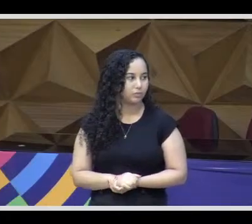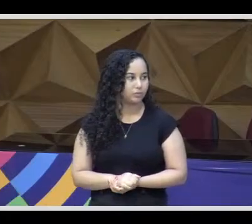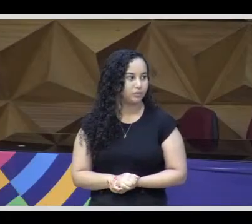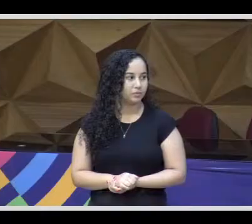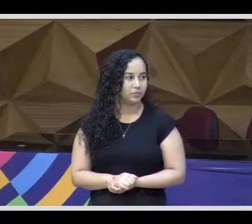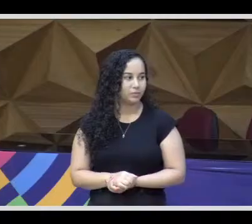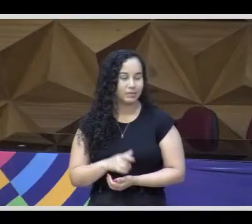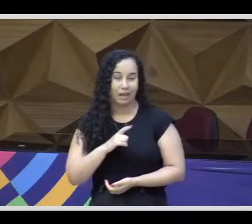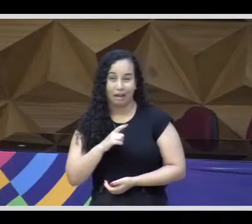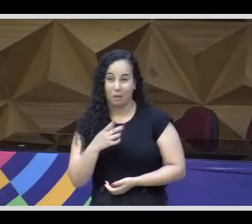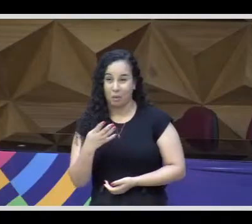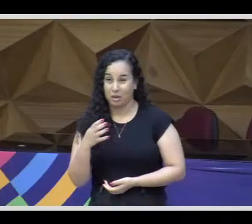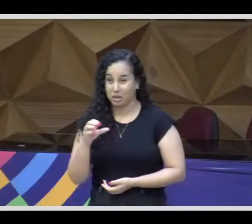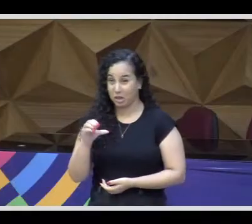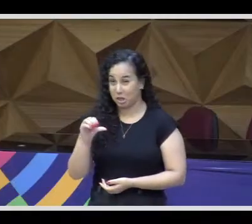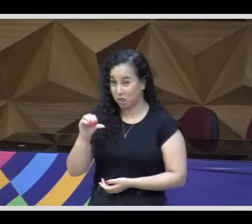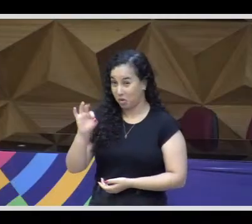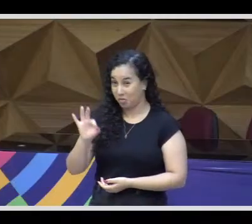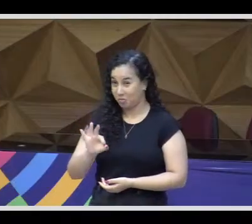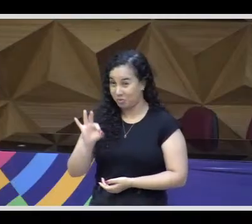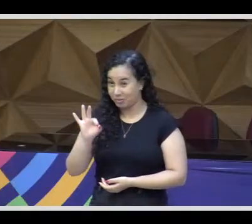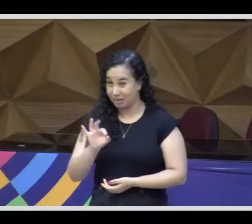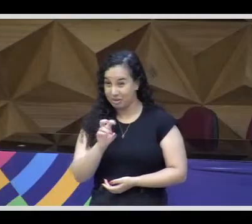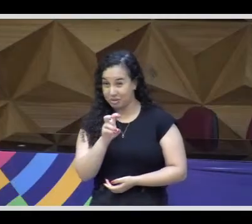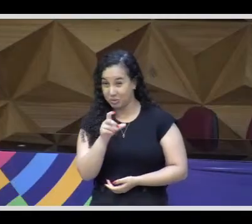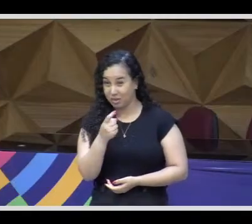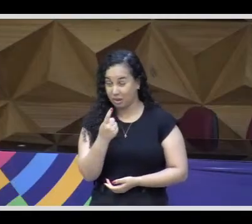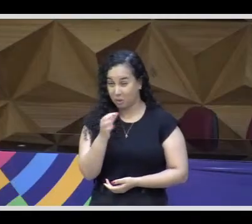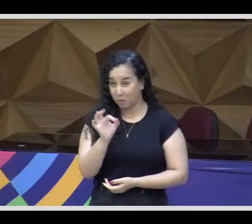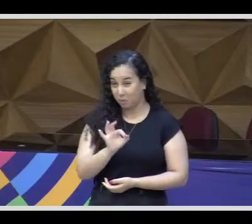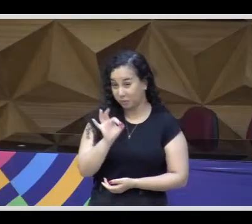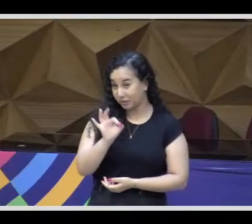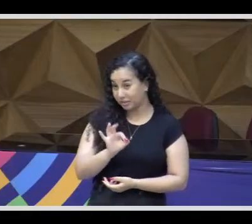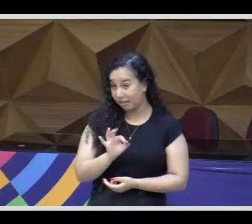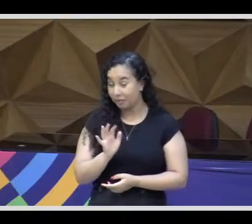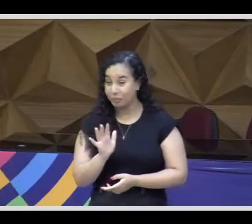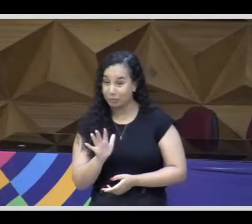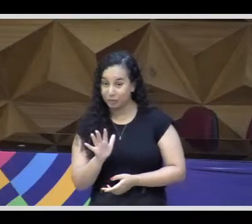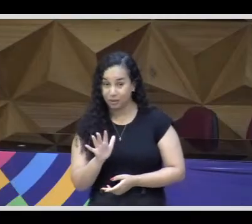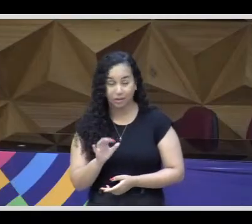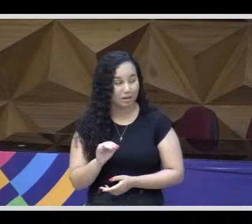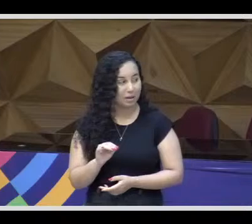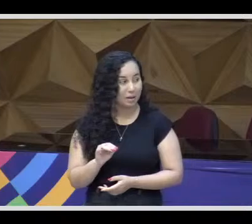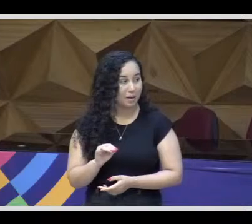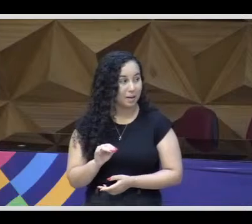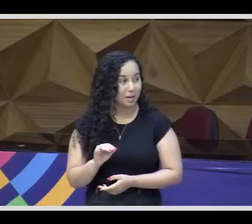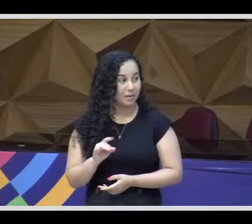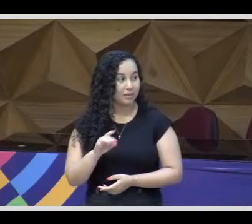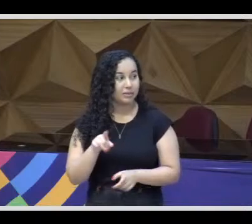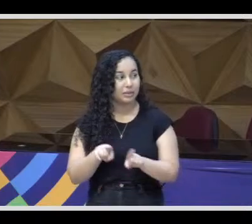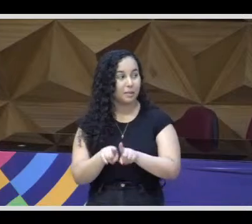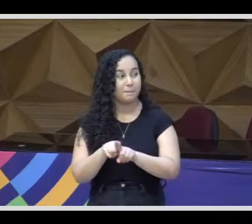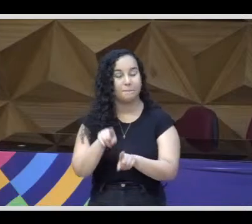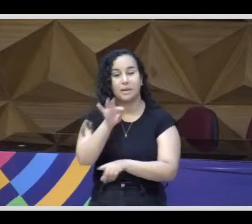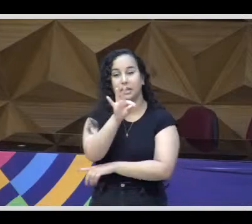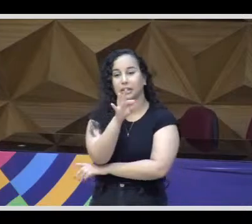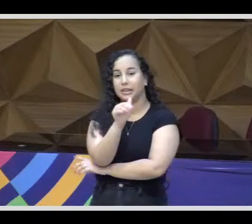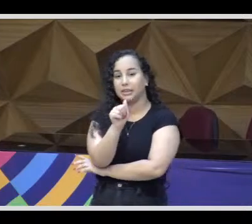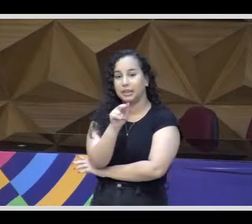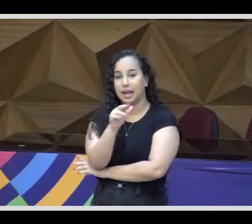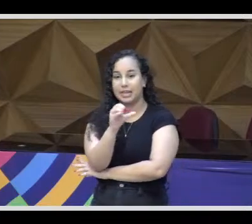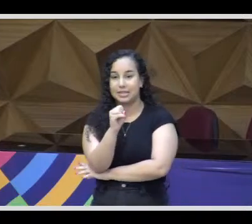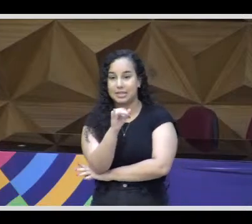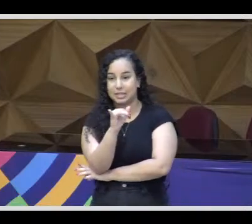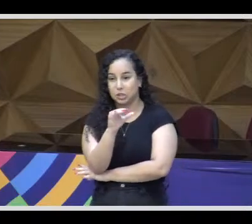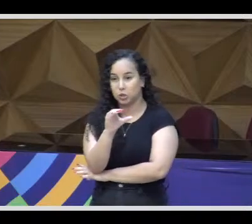between 49 and 90 and 51%, and probably Tarcísio, who is his main